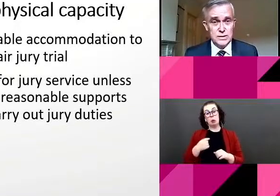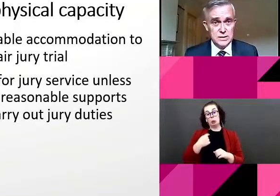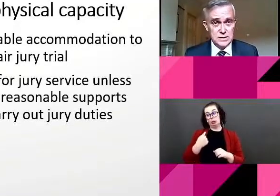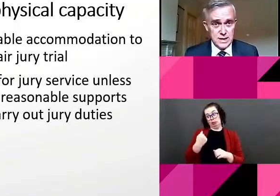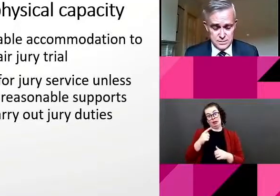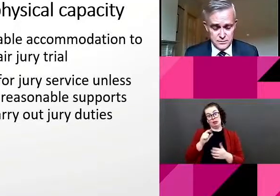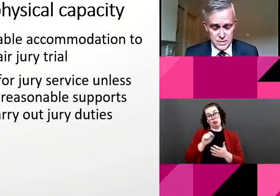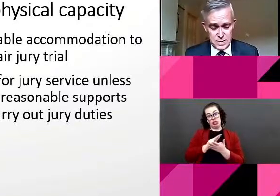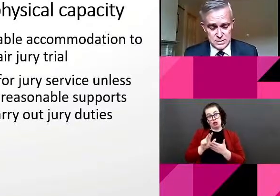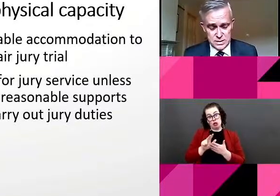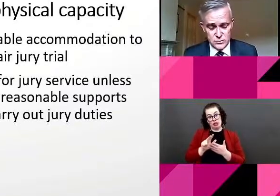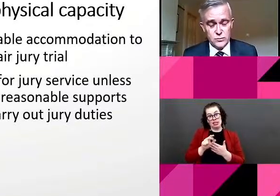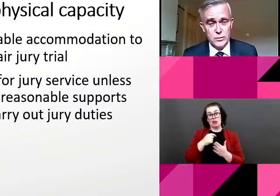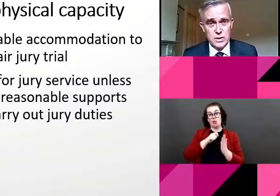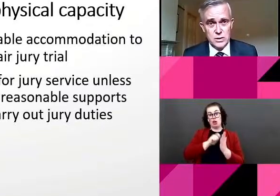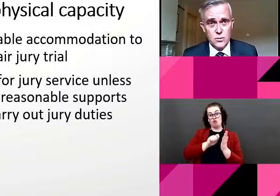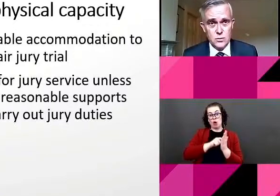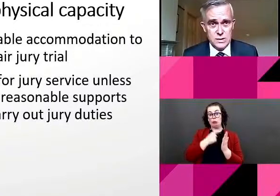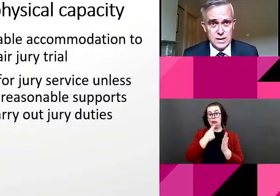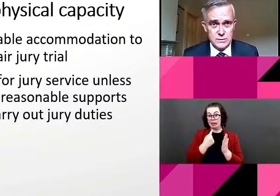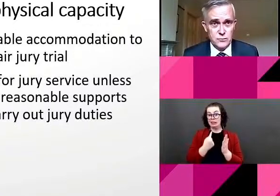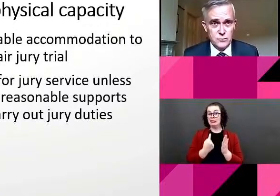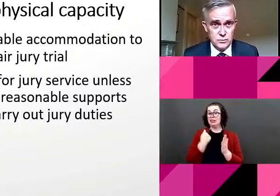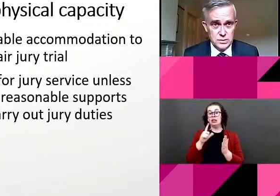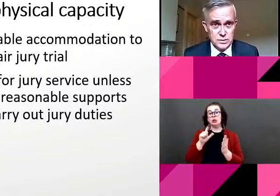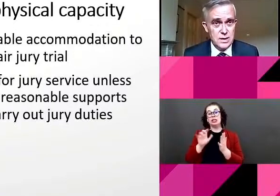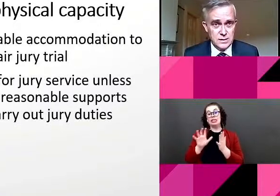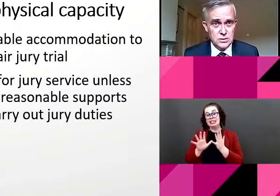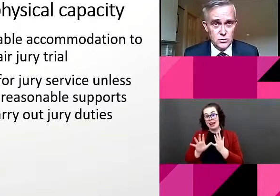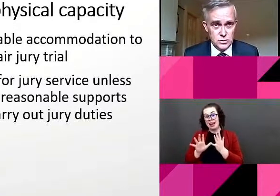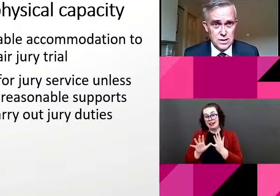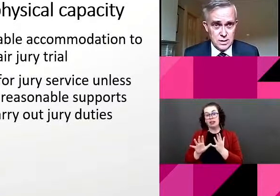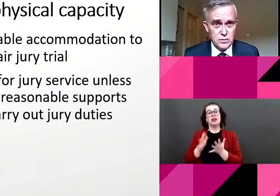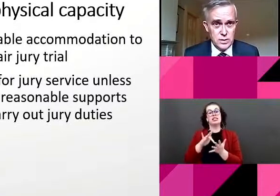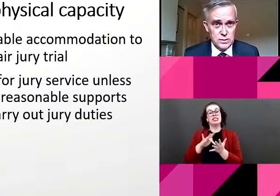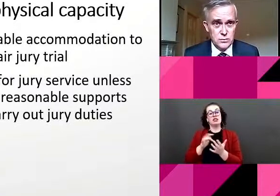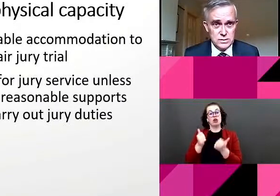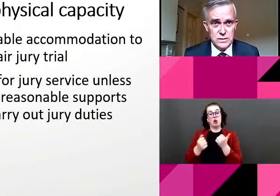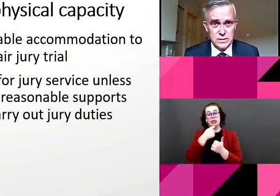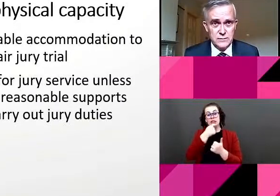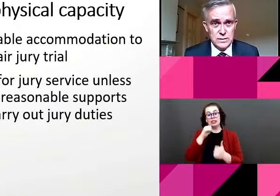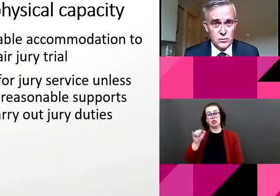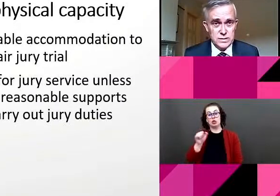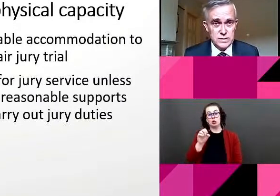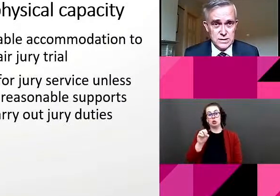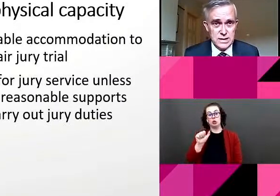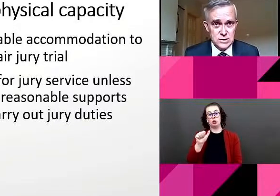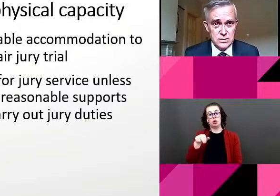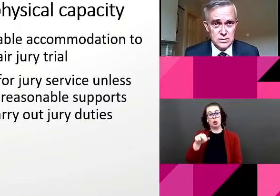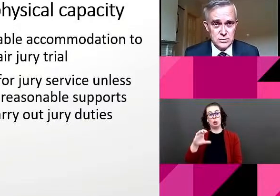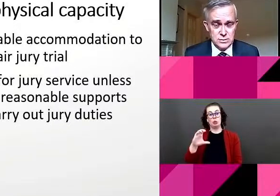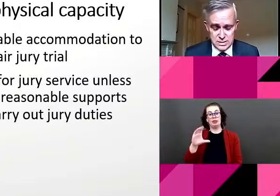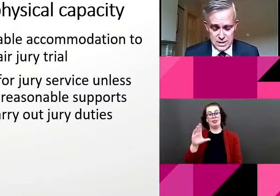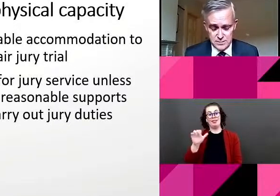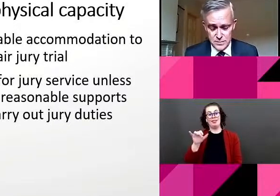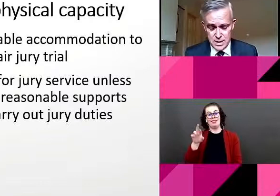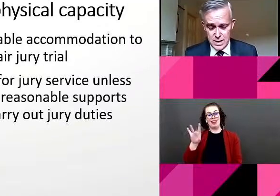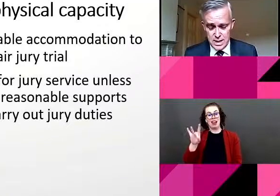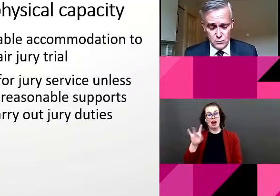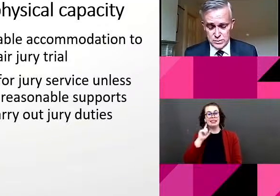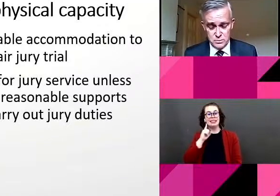in 2010, the Central Criminal Court had ruled that Joan Clark, who I know is giving a video presentation here